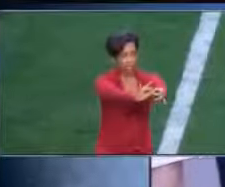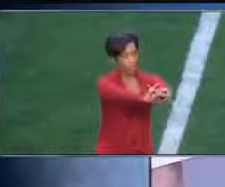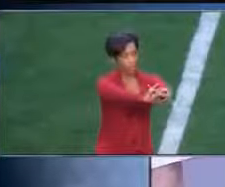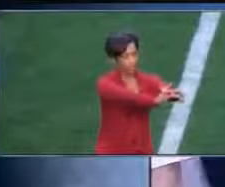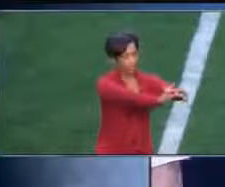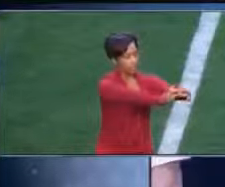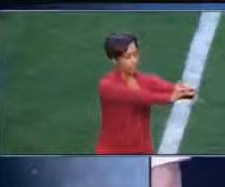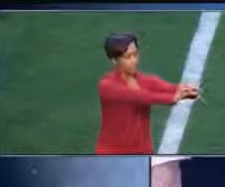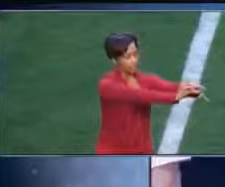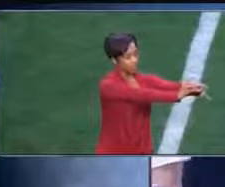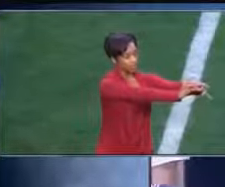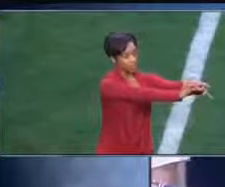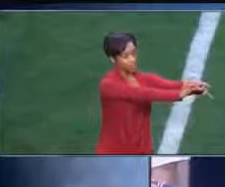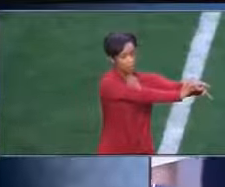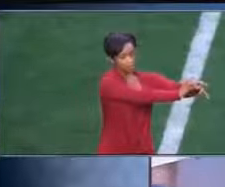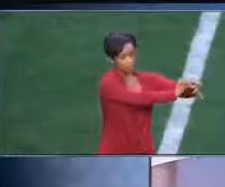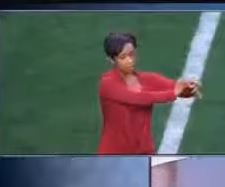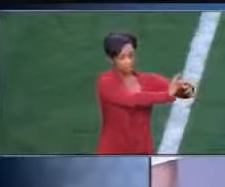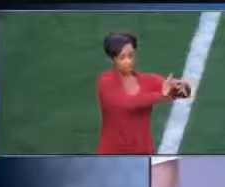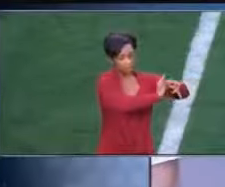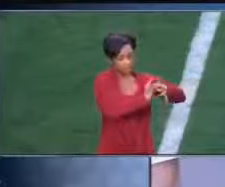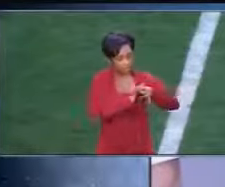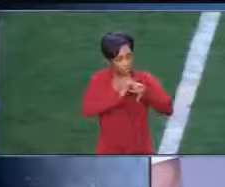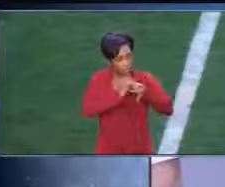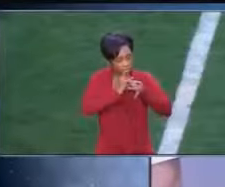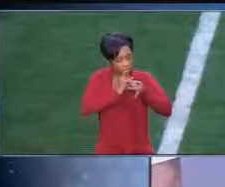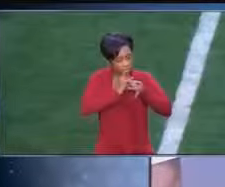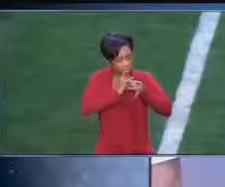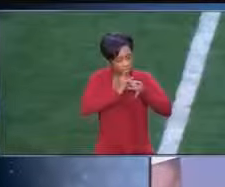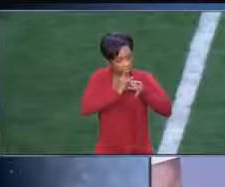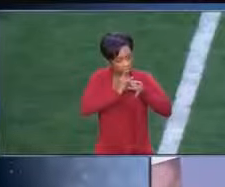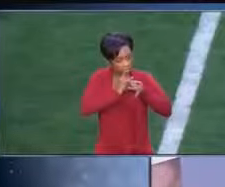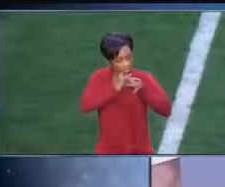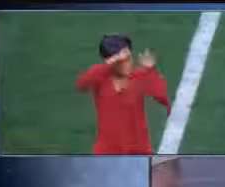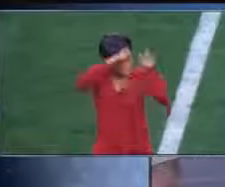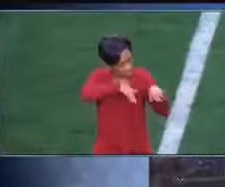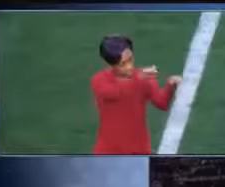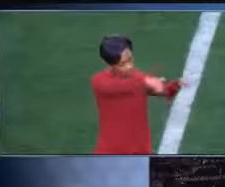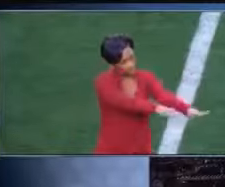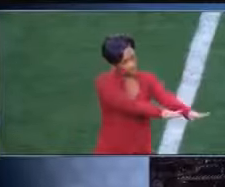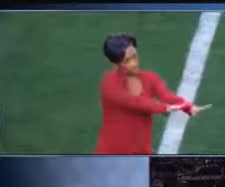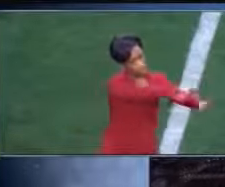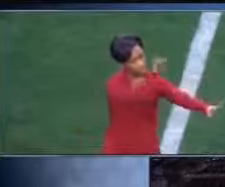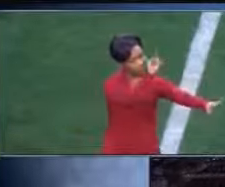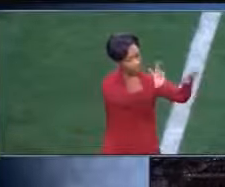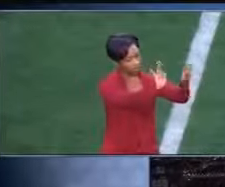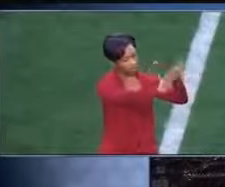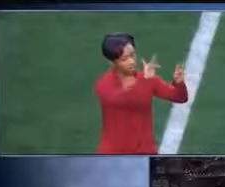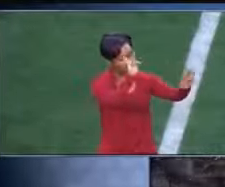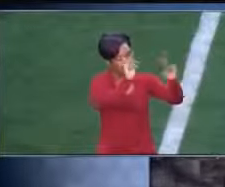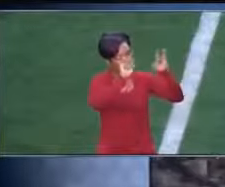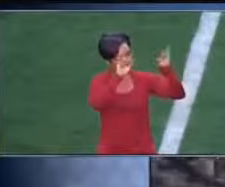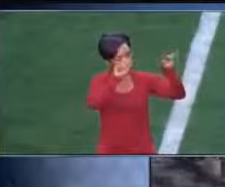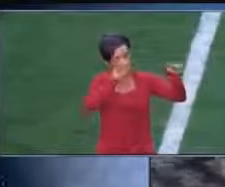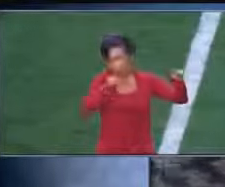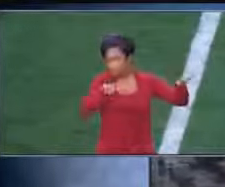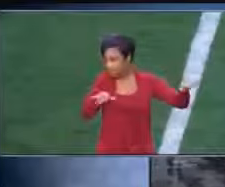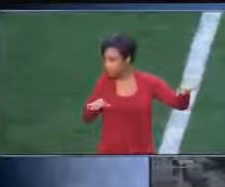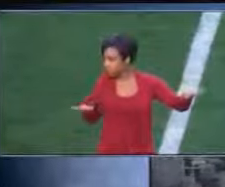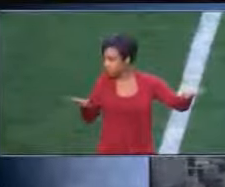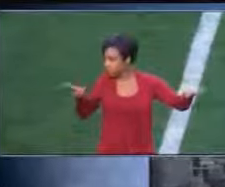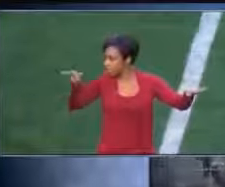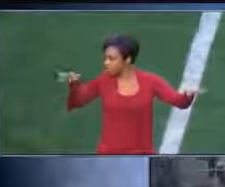with the hood, sea to